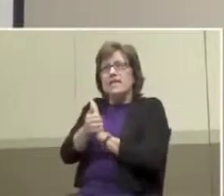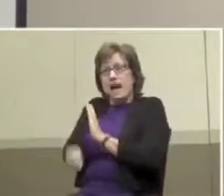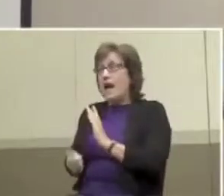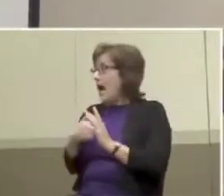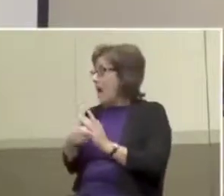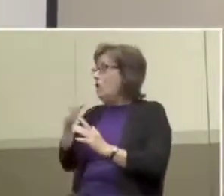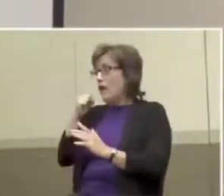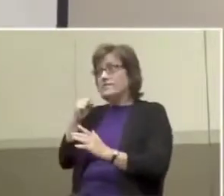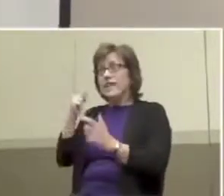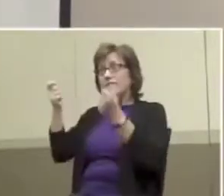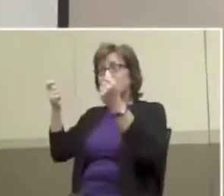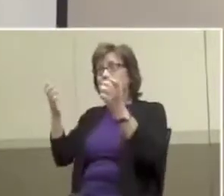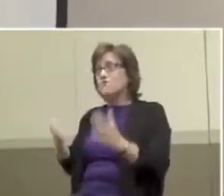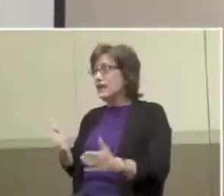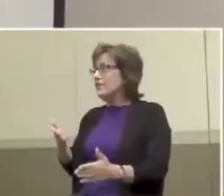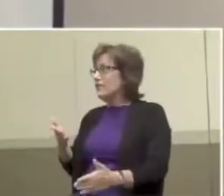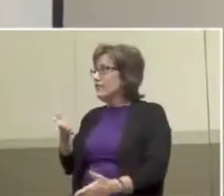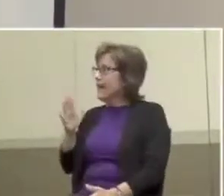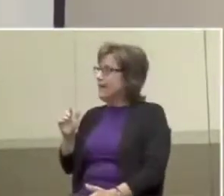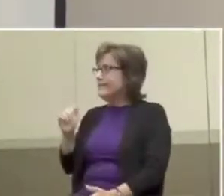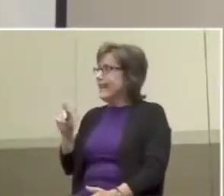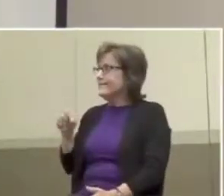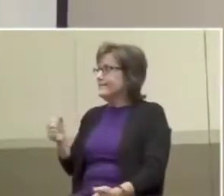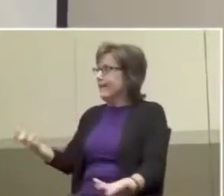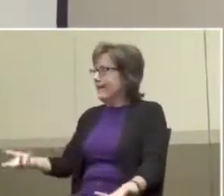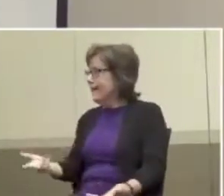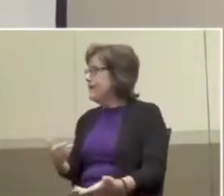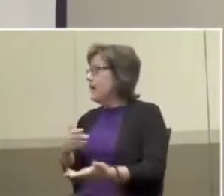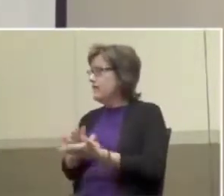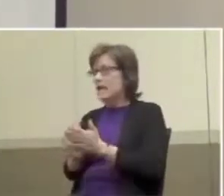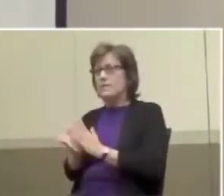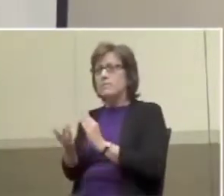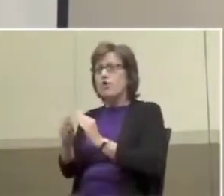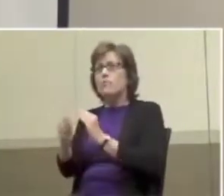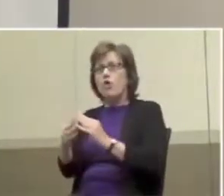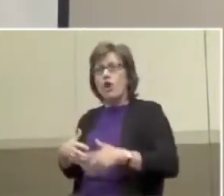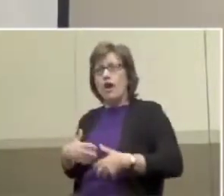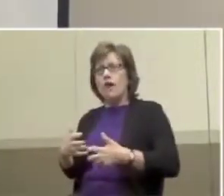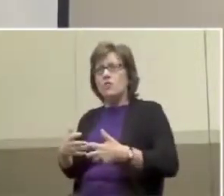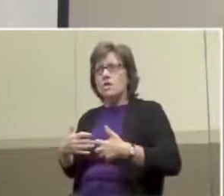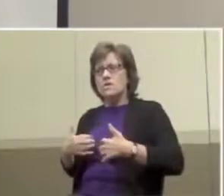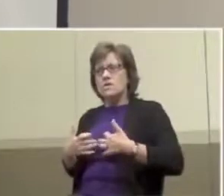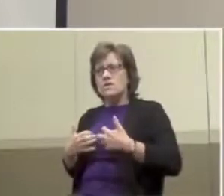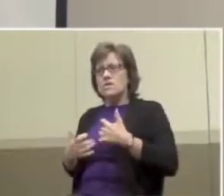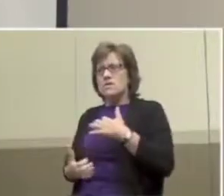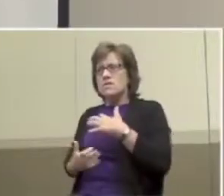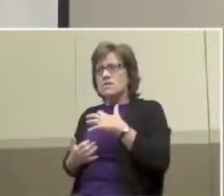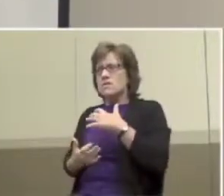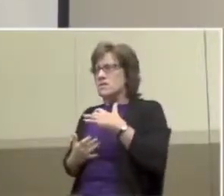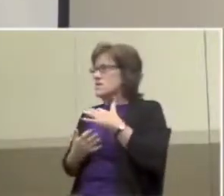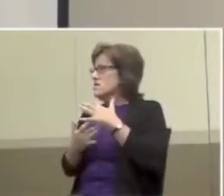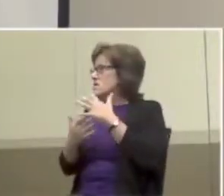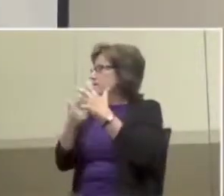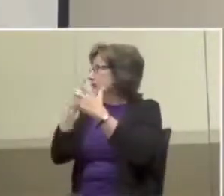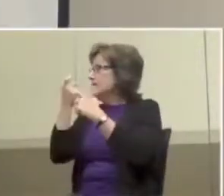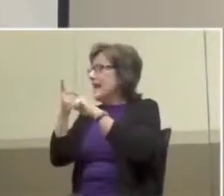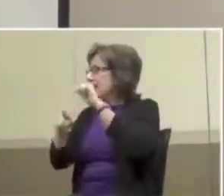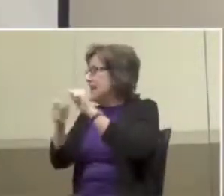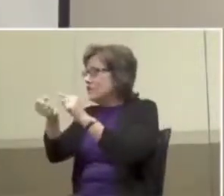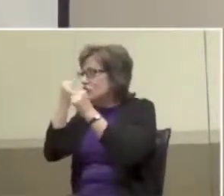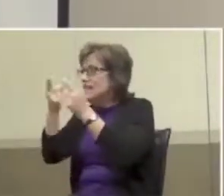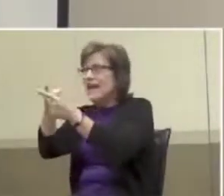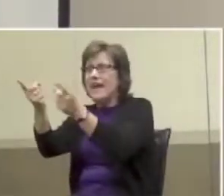sakes. So I was getting more and more angry, and I found myself getting angry because I couldn't understand it. And so I would take it home, and